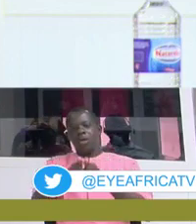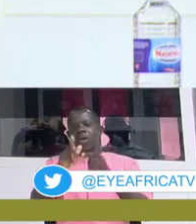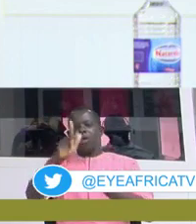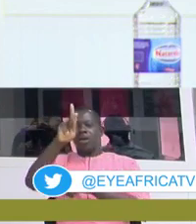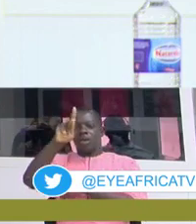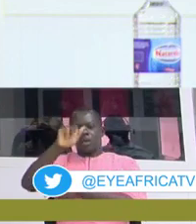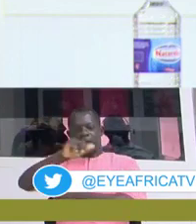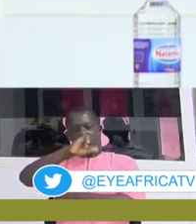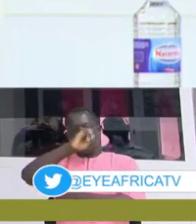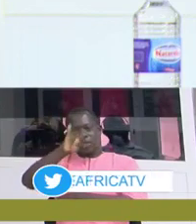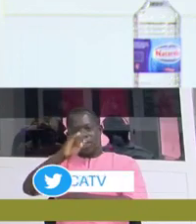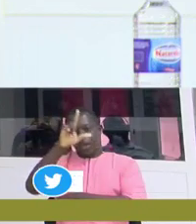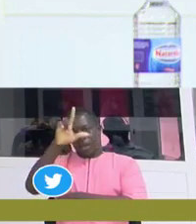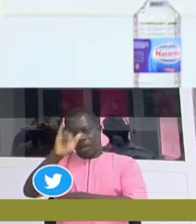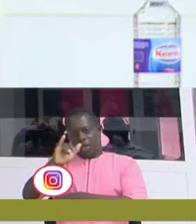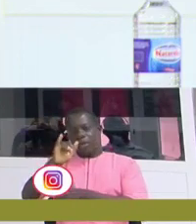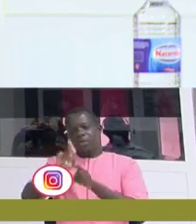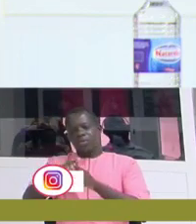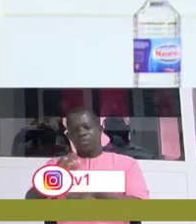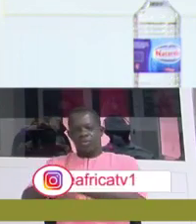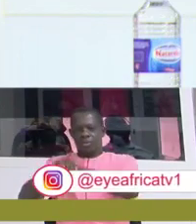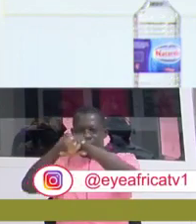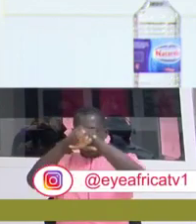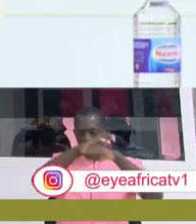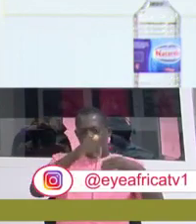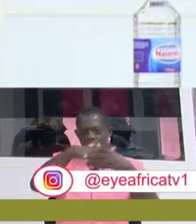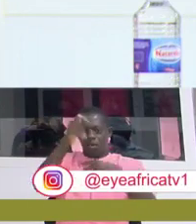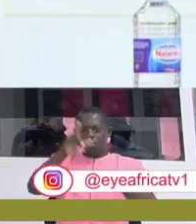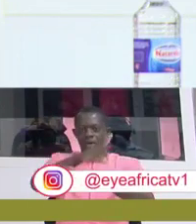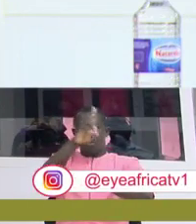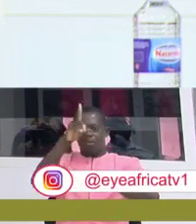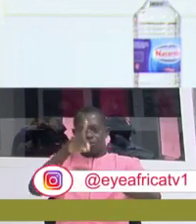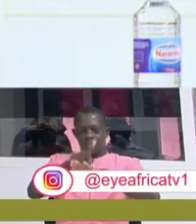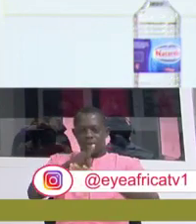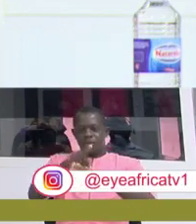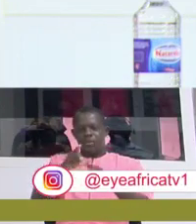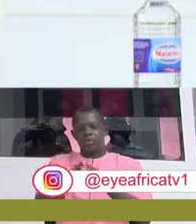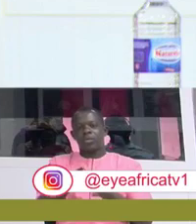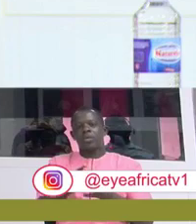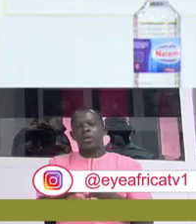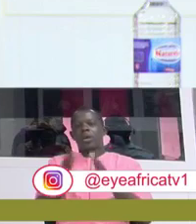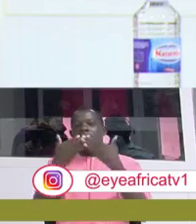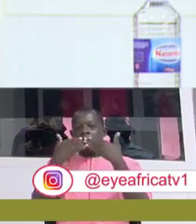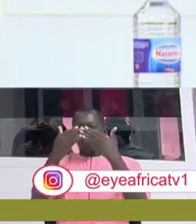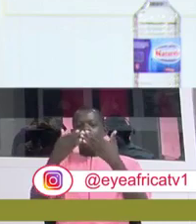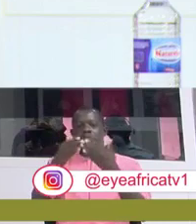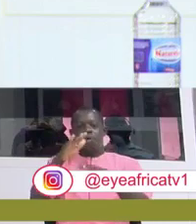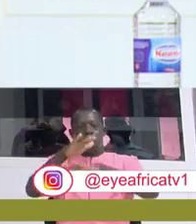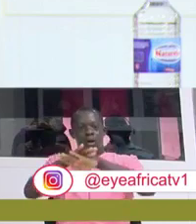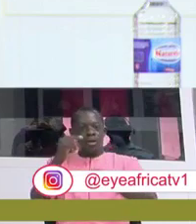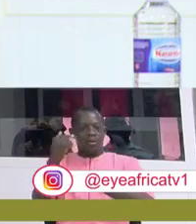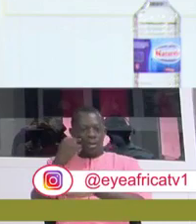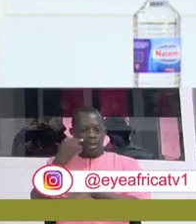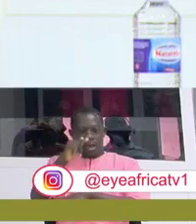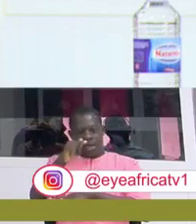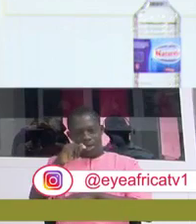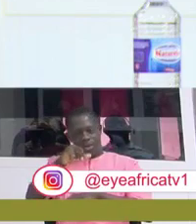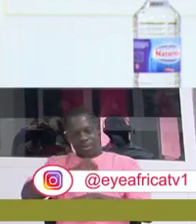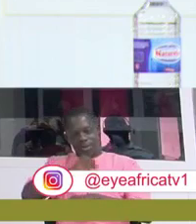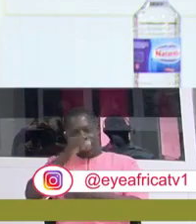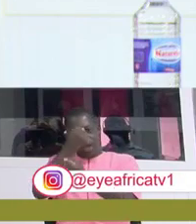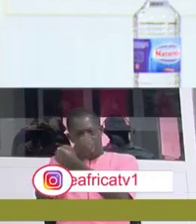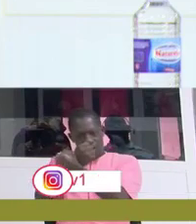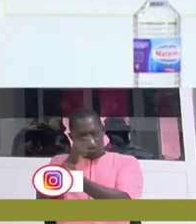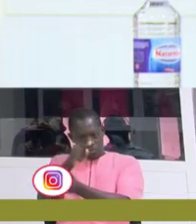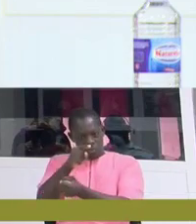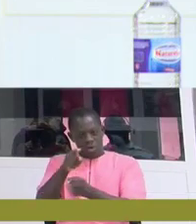fintindi. They brought Kajali out. Sana kayako. Sana said to him that. Kolungoman nangemuta. The day that I arrested you. Iko kasembo jayengang. You